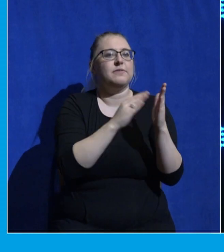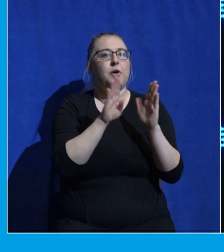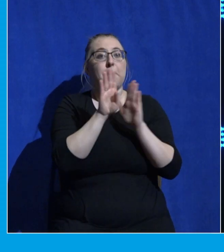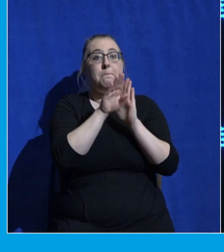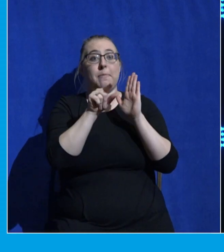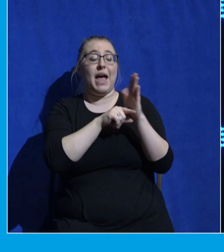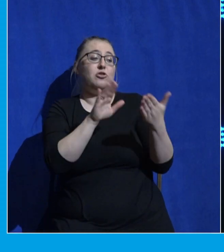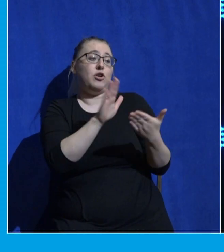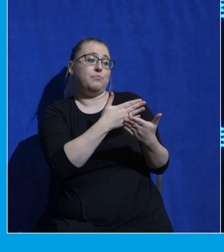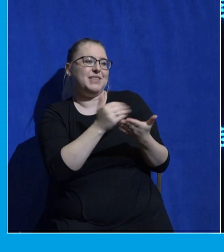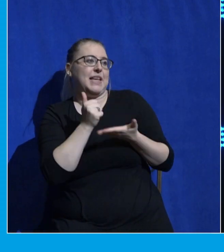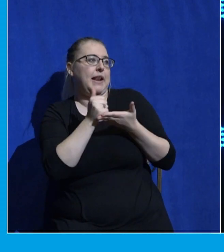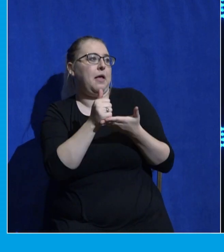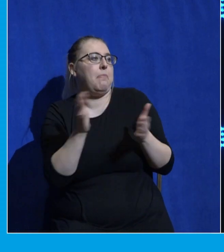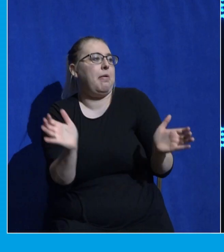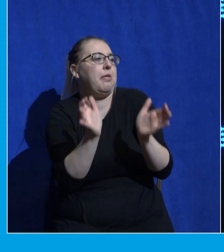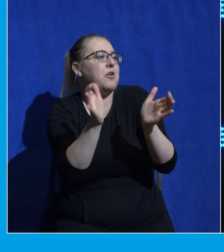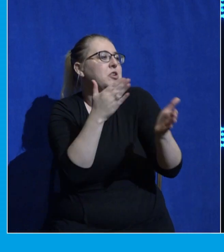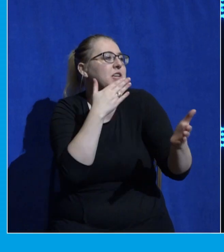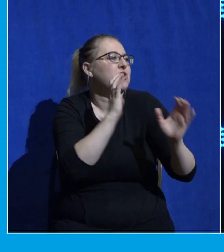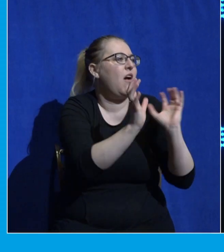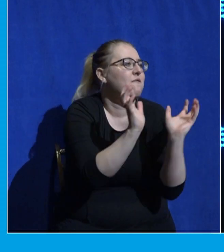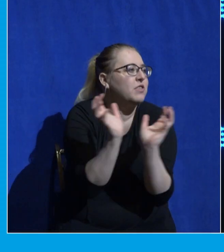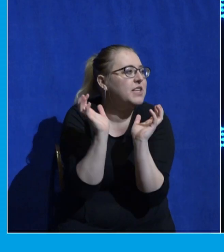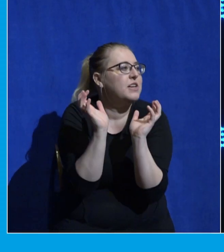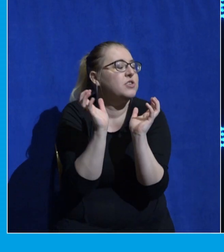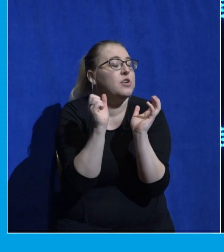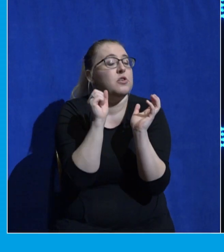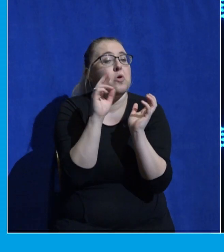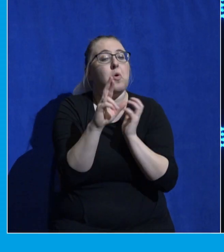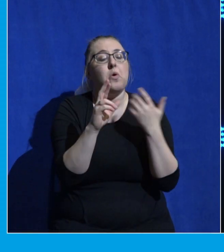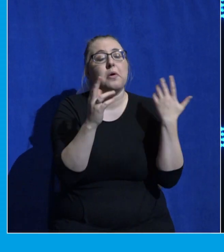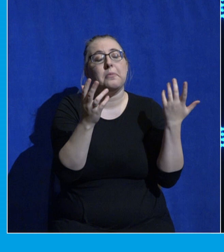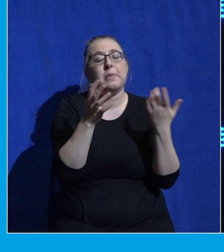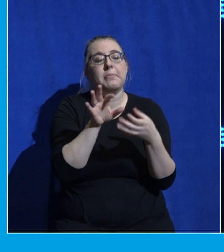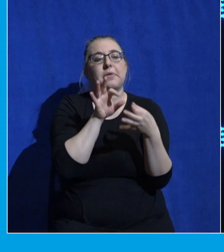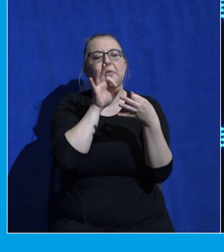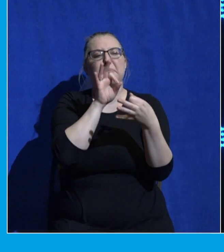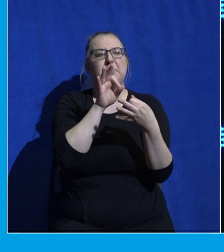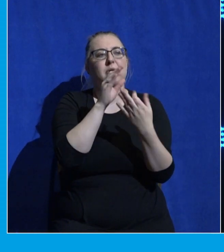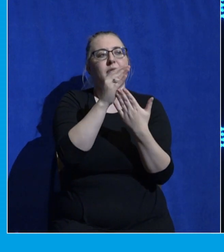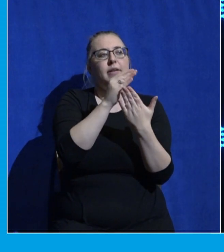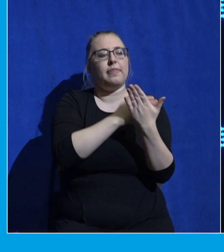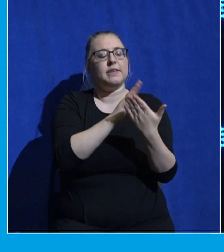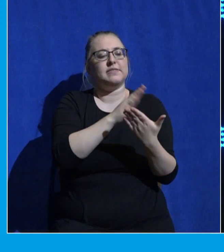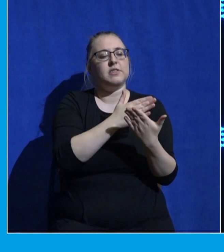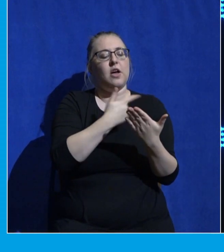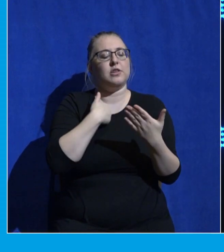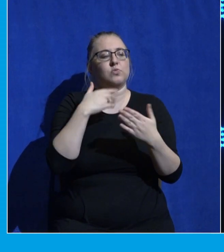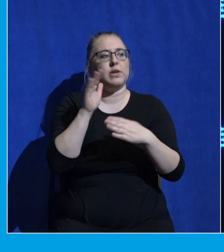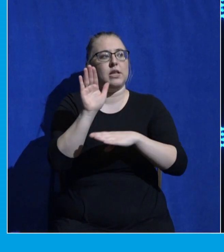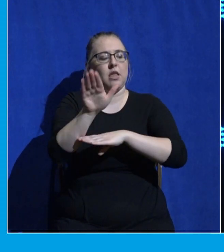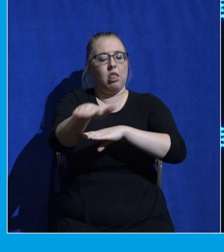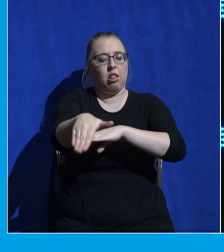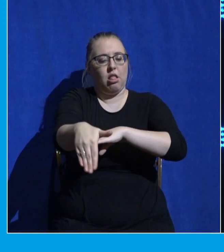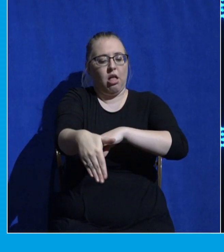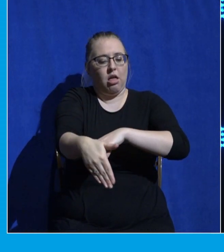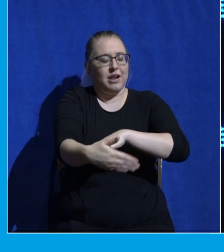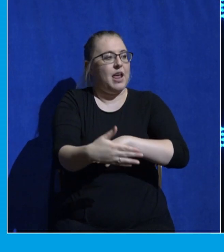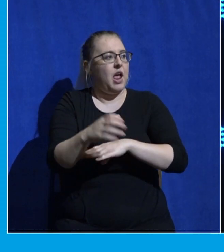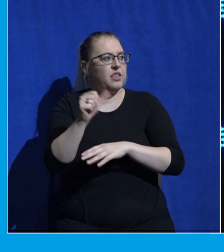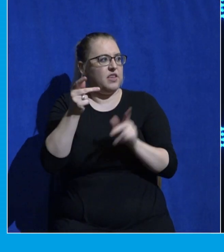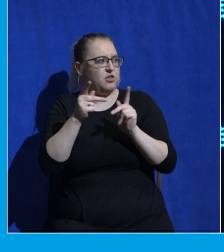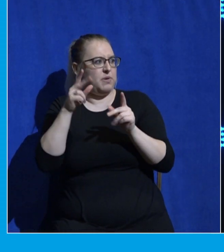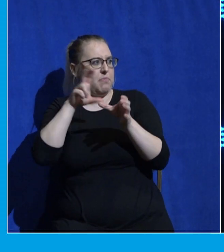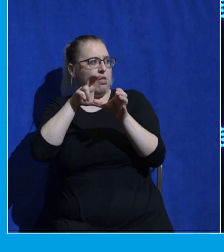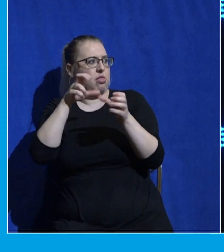car to good conversation, or you need the perfect playlist when you're in your car and it's late at night and all your road trip partners have fallen